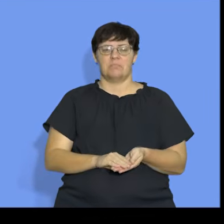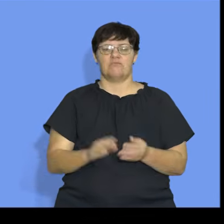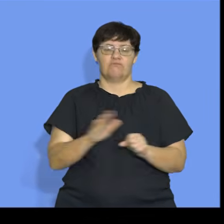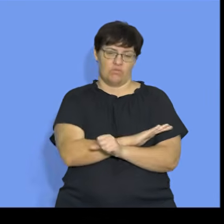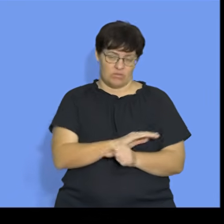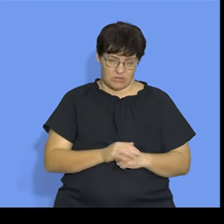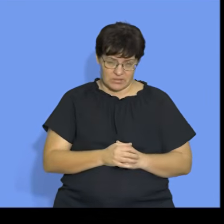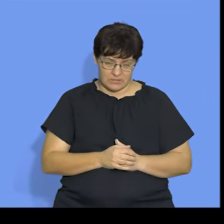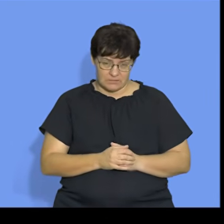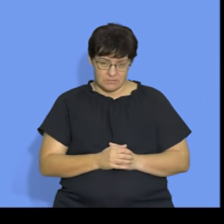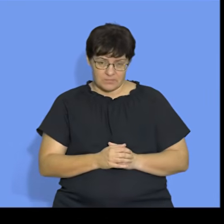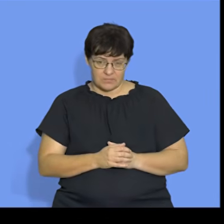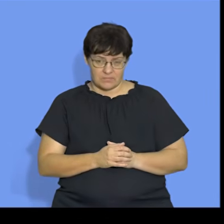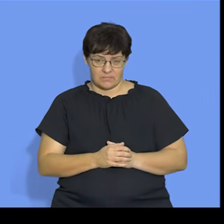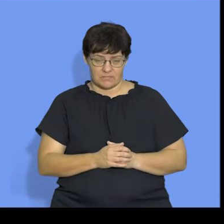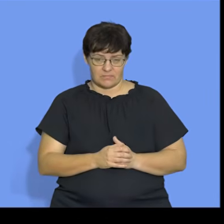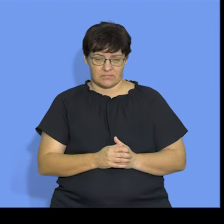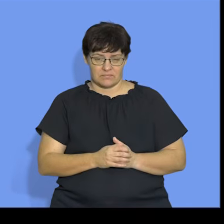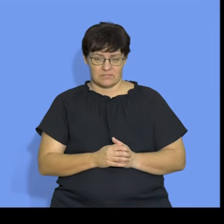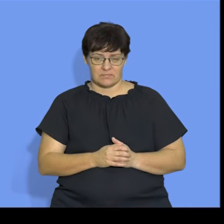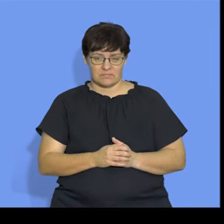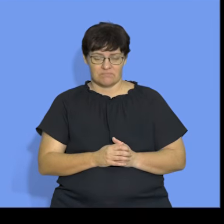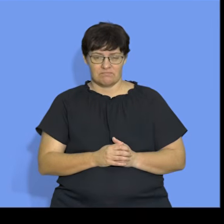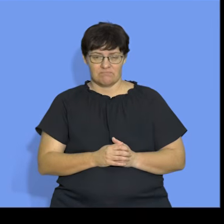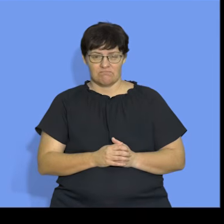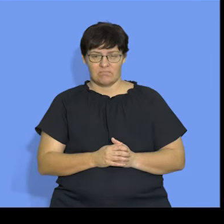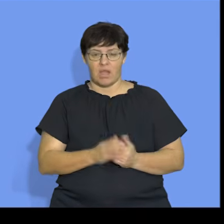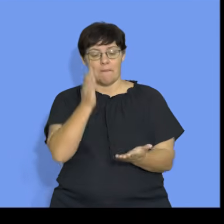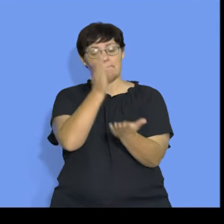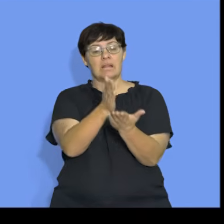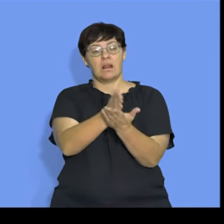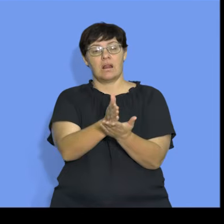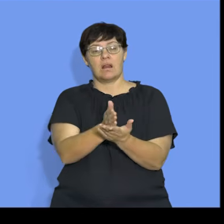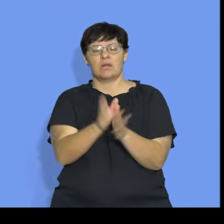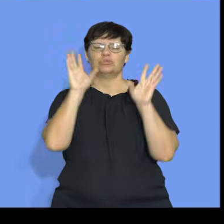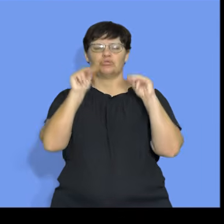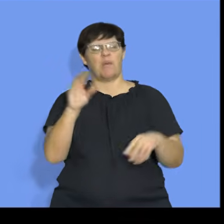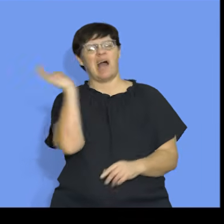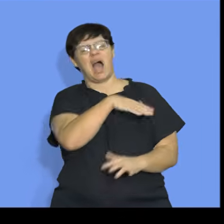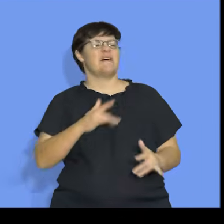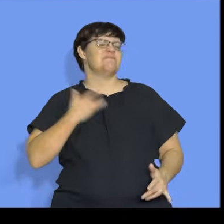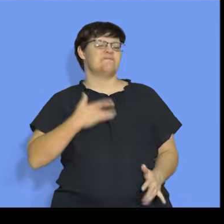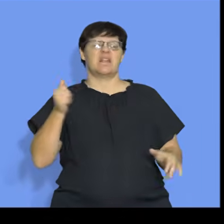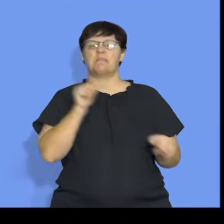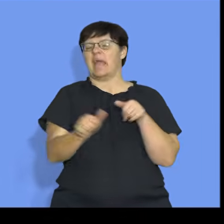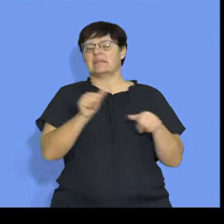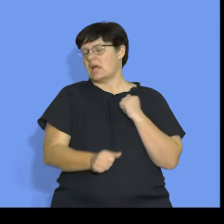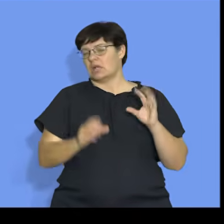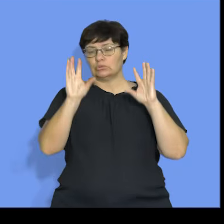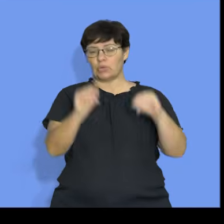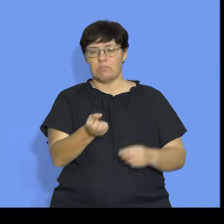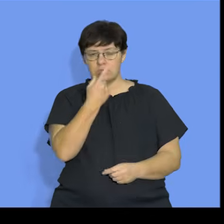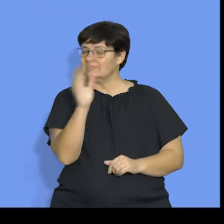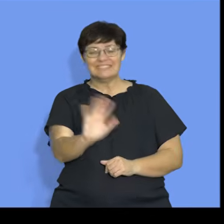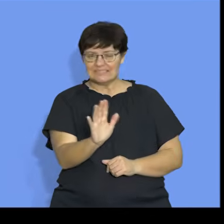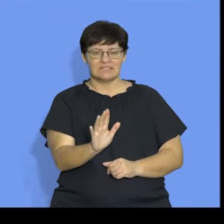the course. Right, you cannot stop midway. You've got to make sure that you finish.